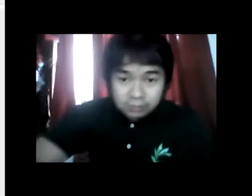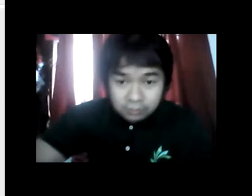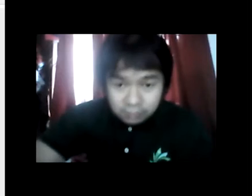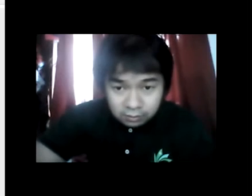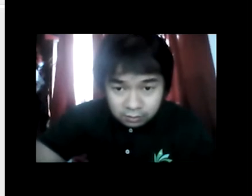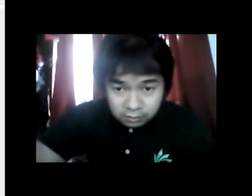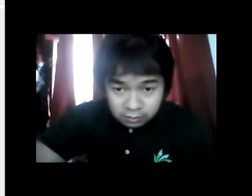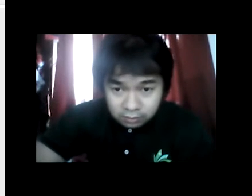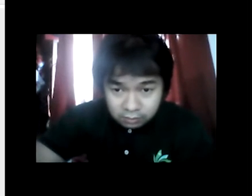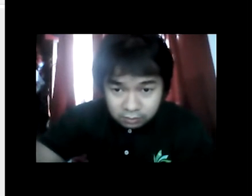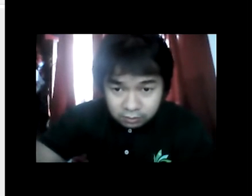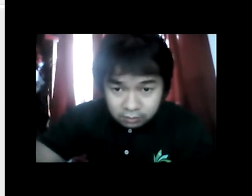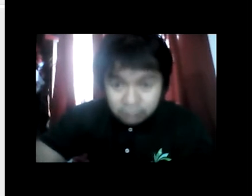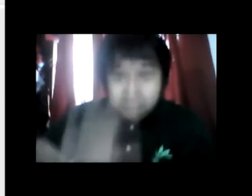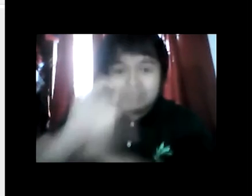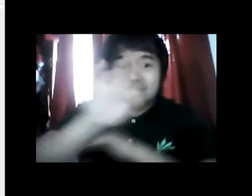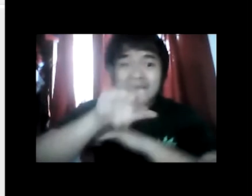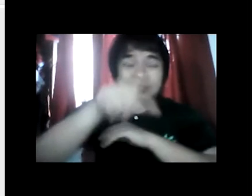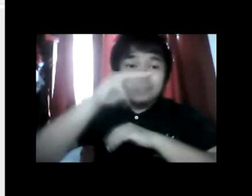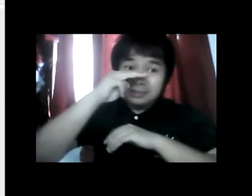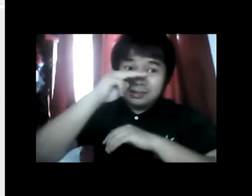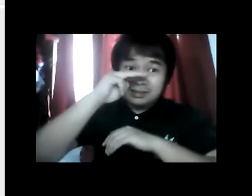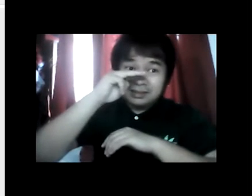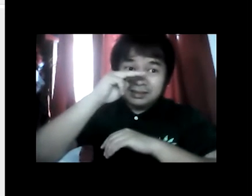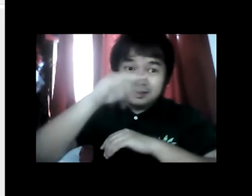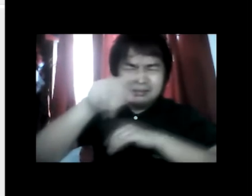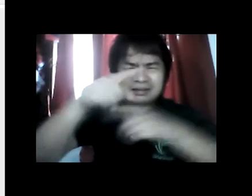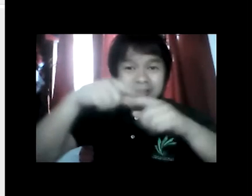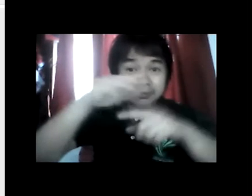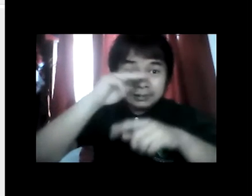okay. Marvin is next.